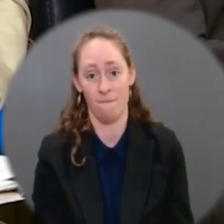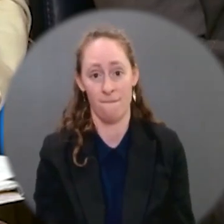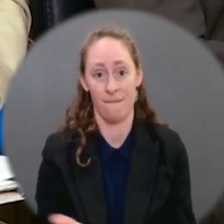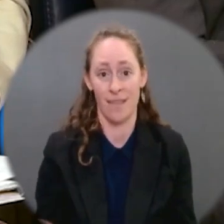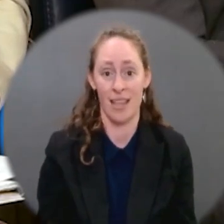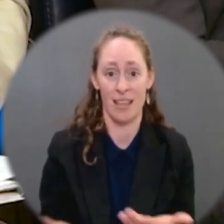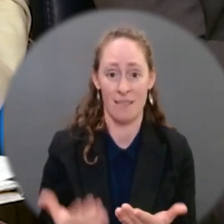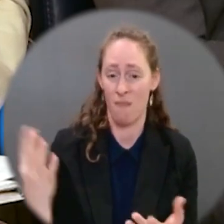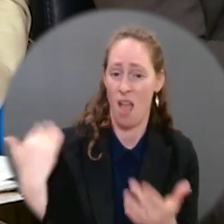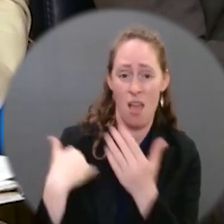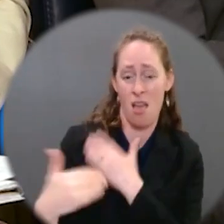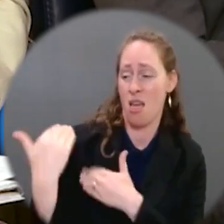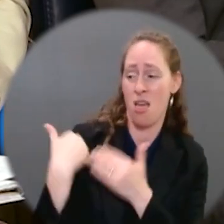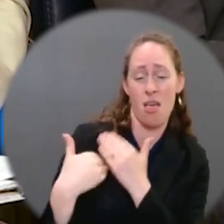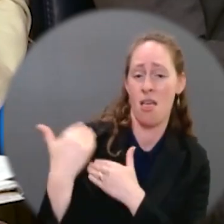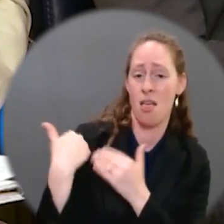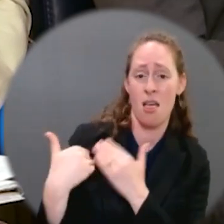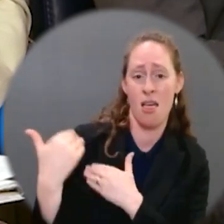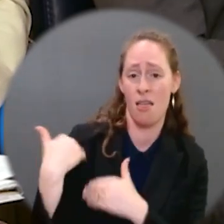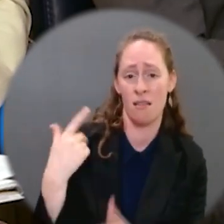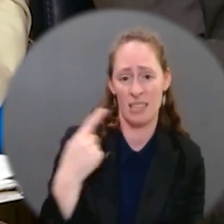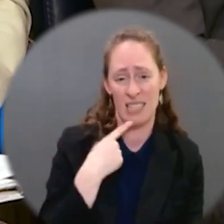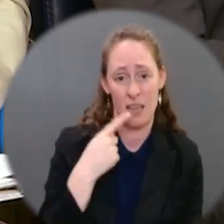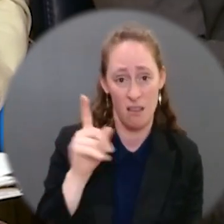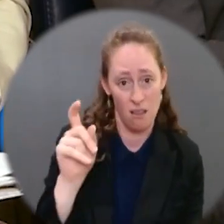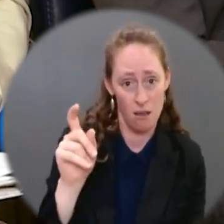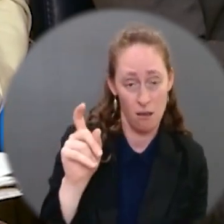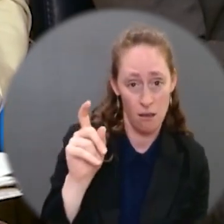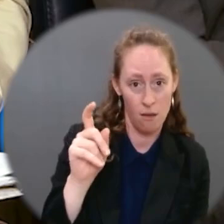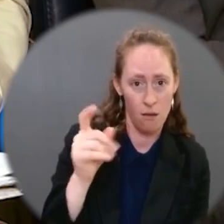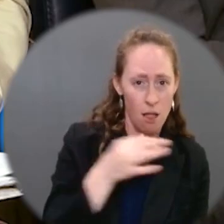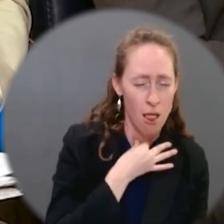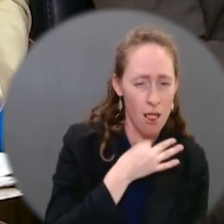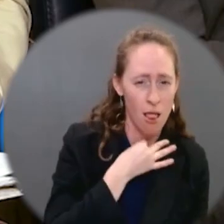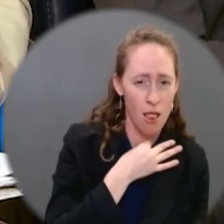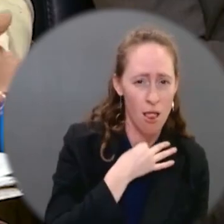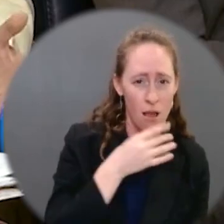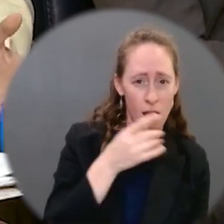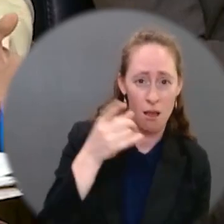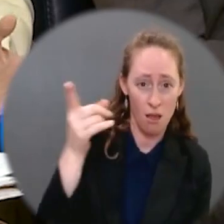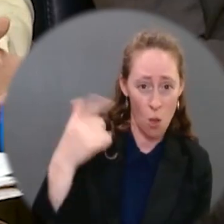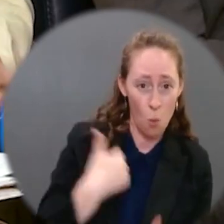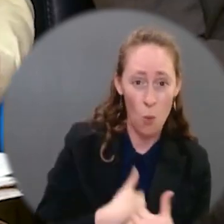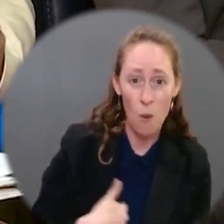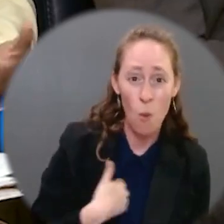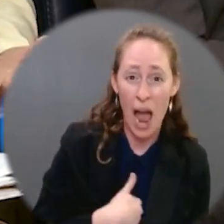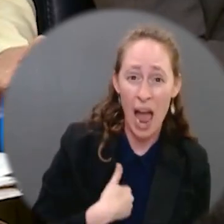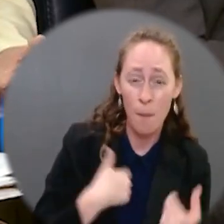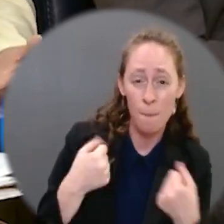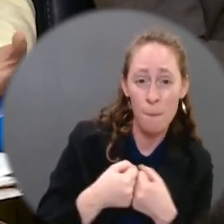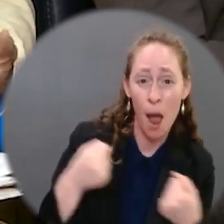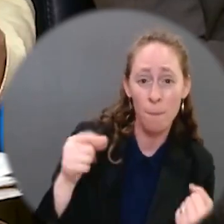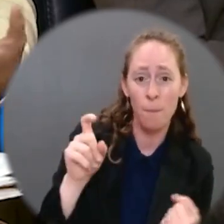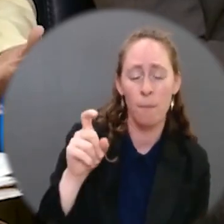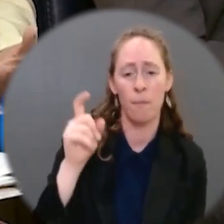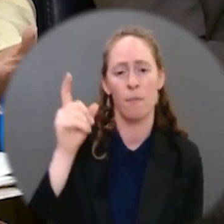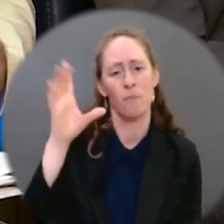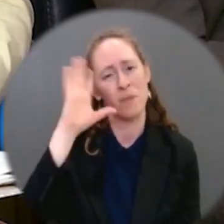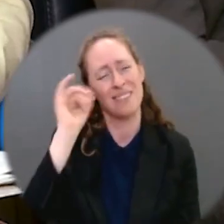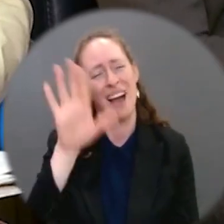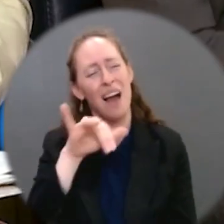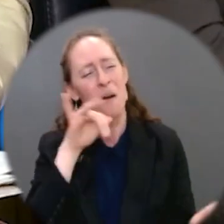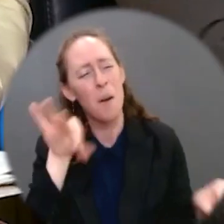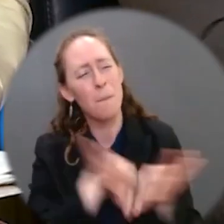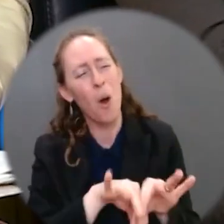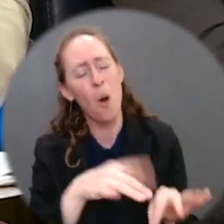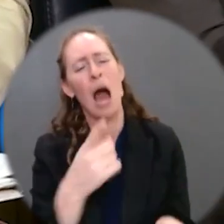with the Saudi Crown Prince, and he said, "Why don't you guys talk about something that matters?" Can you just help us understand why he suggested that that fist bump did